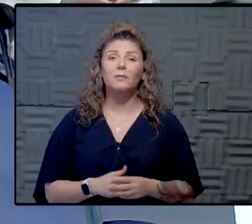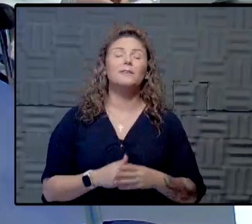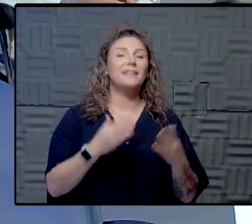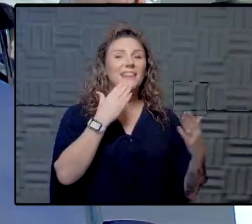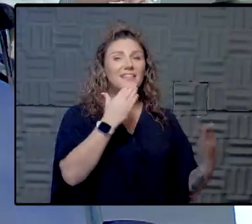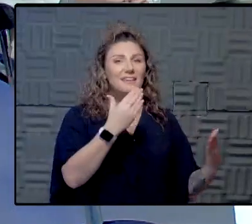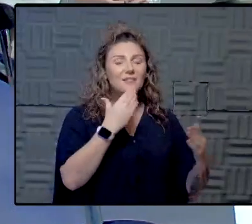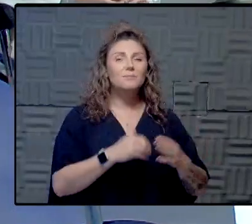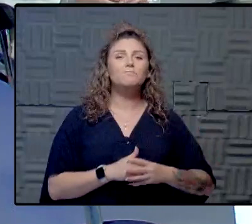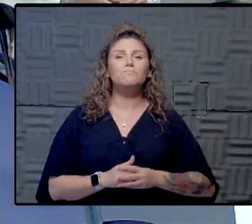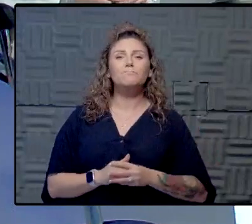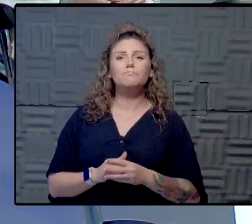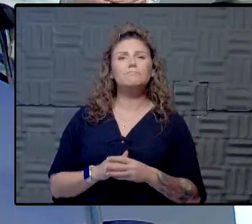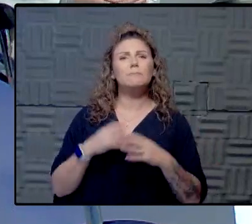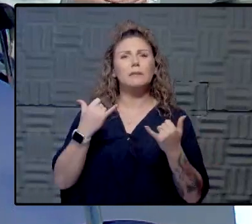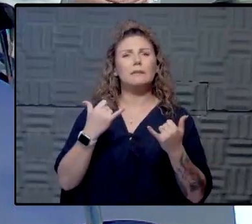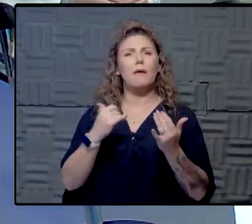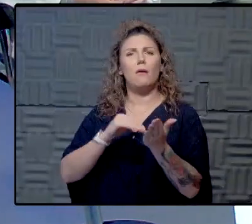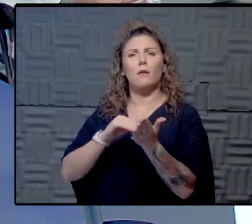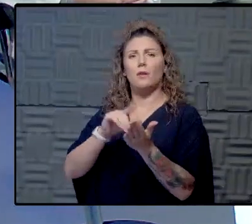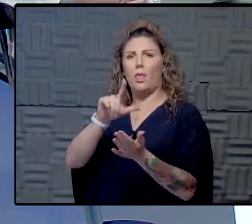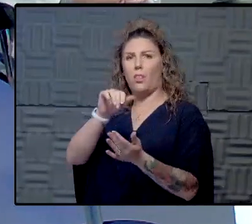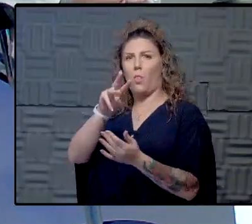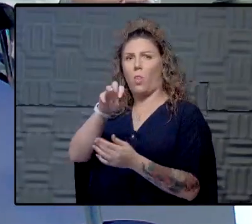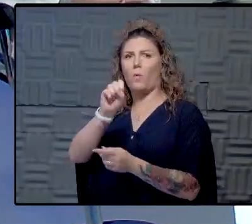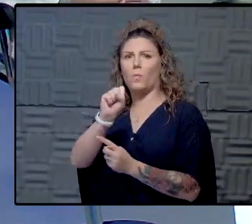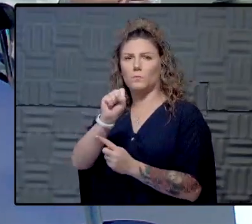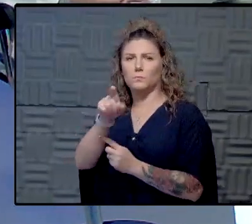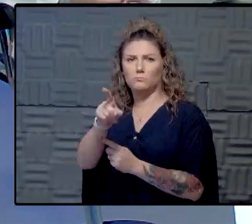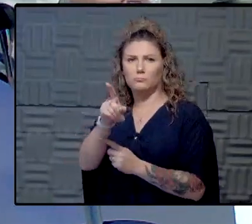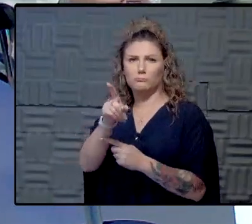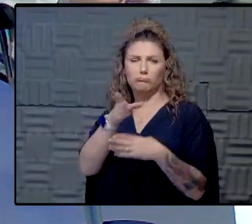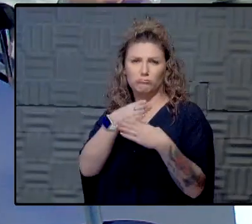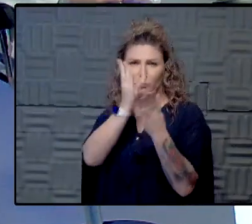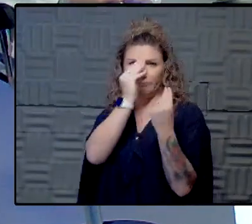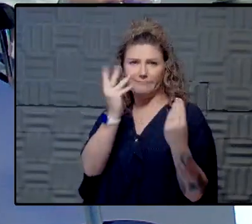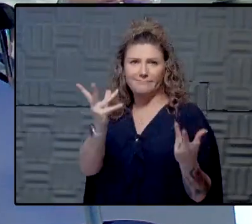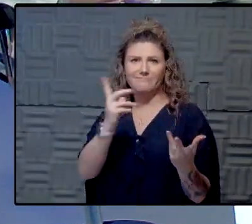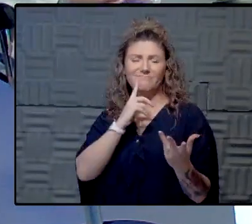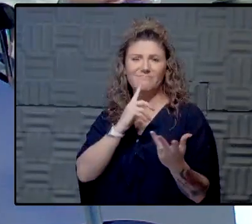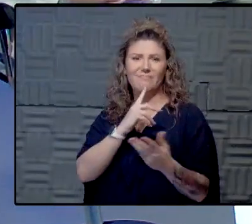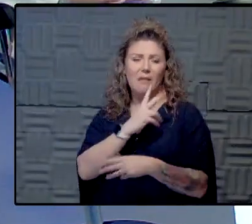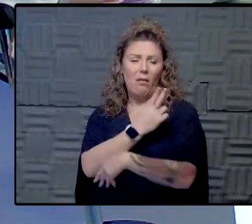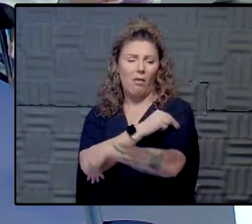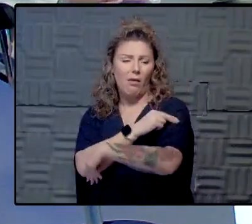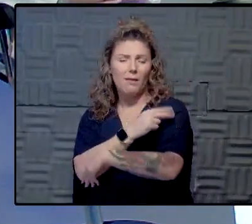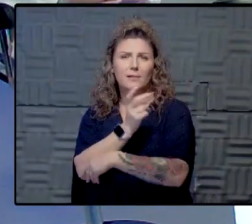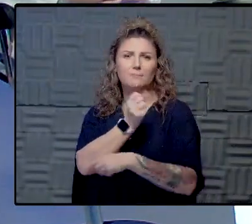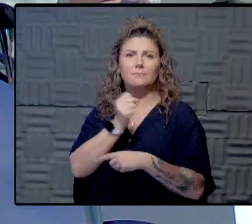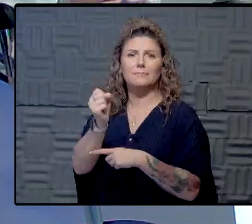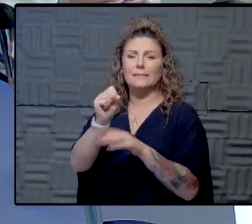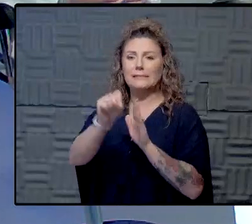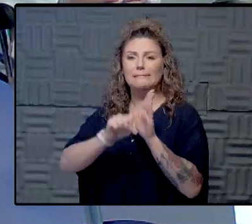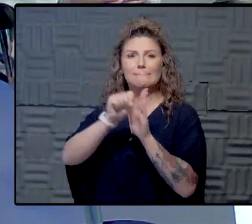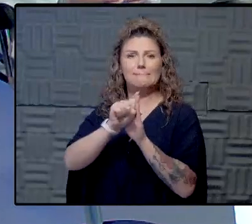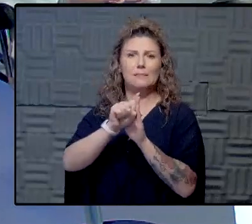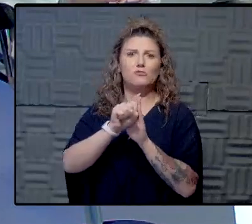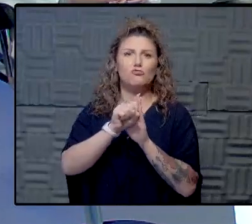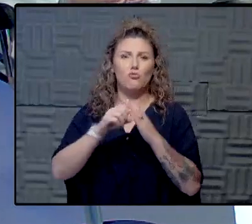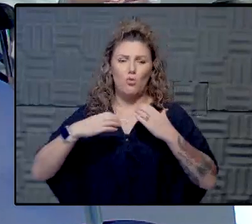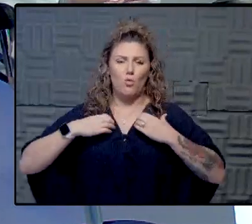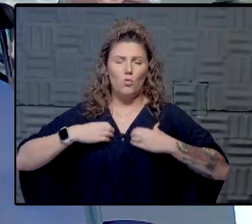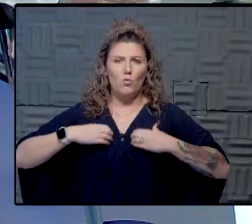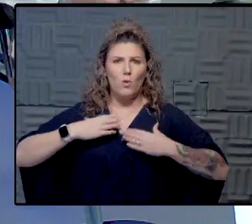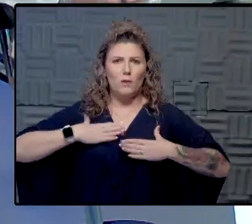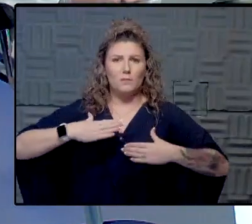Thank you. So now, Dr. Lewis, you shared with us that hospital admissions for seasonal upper respiratory viruses have